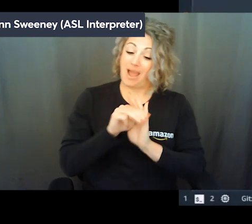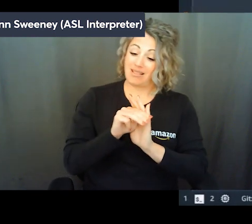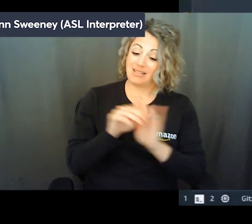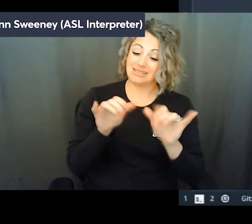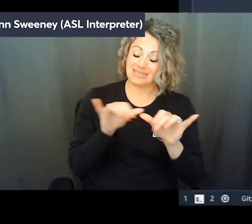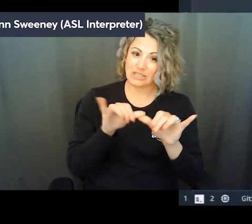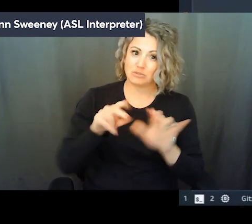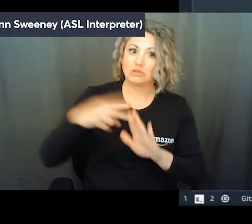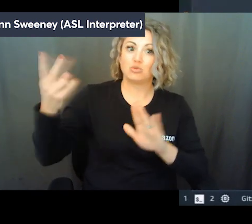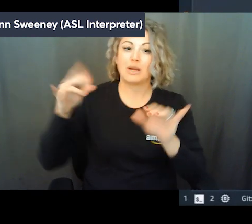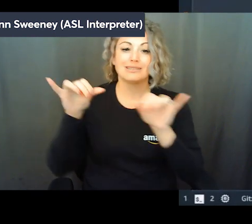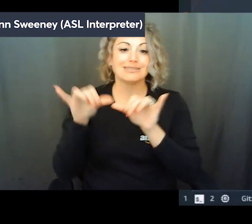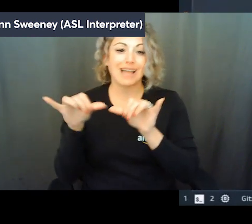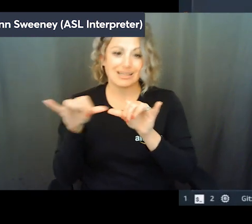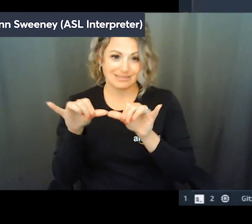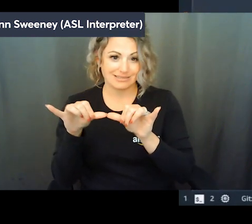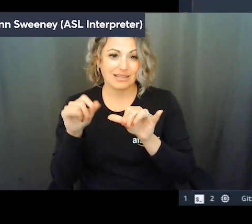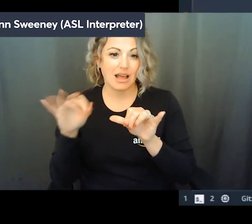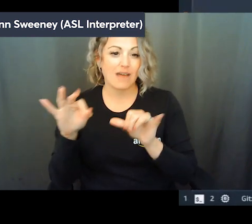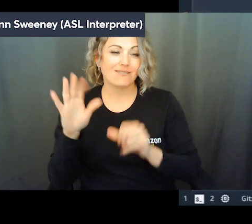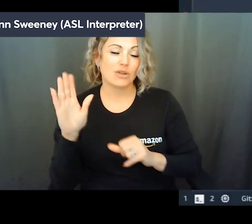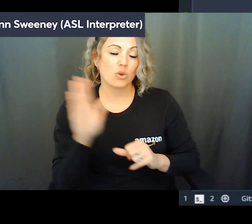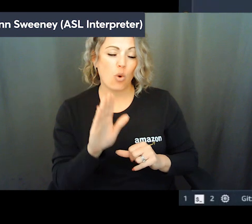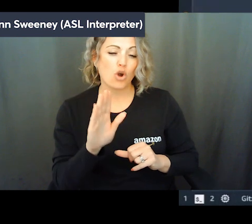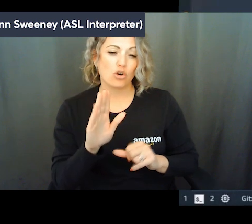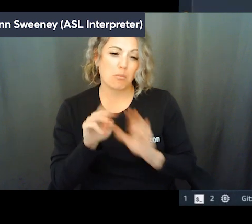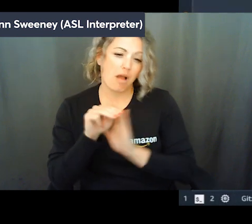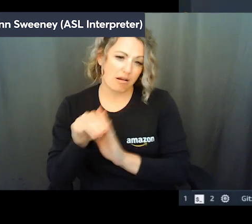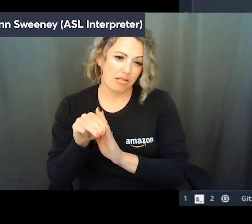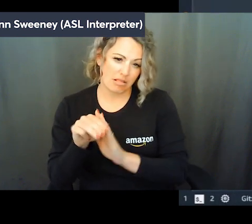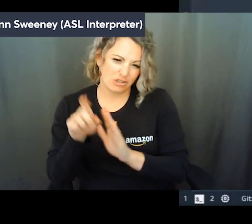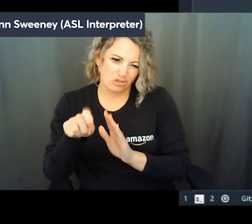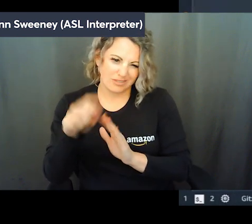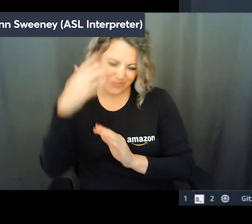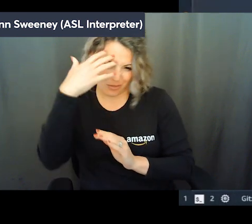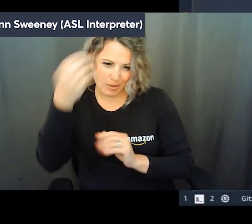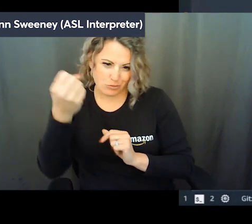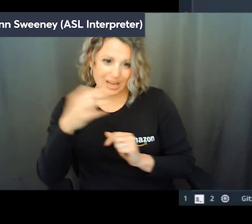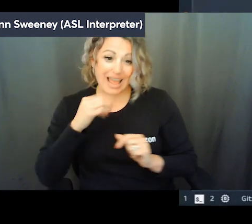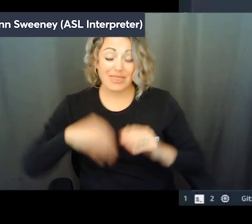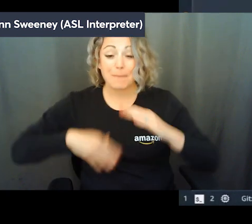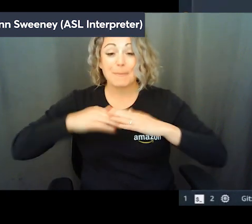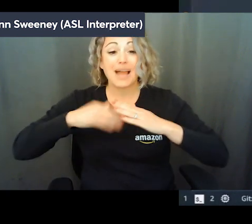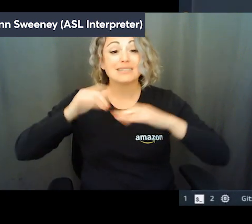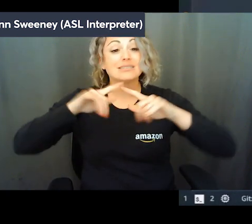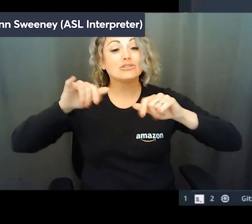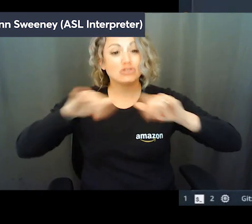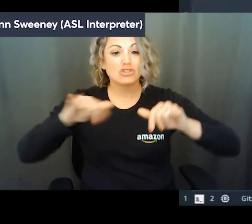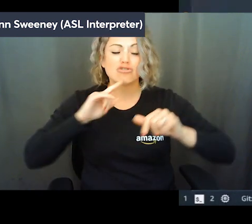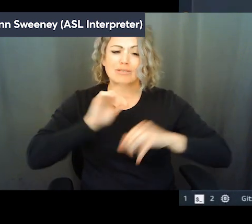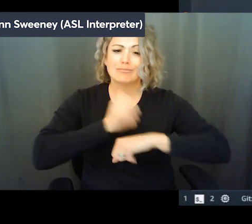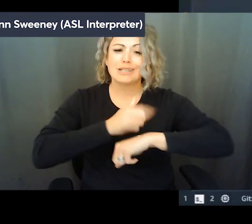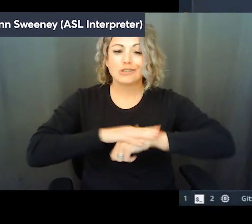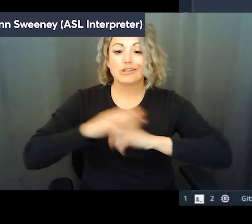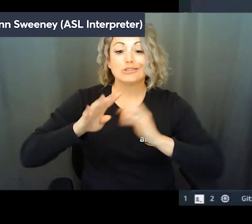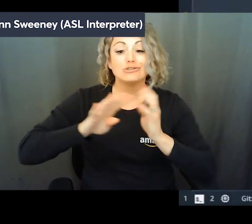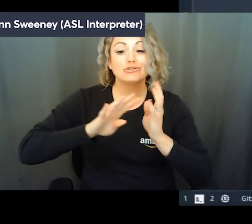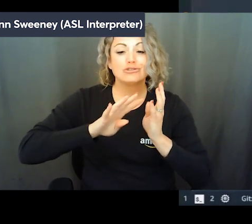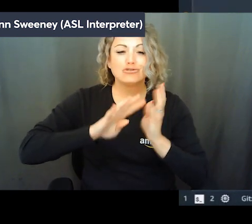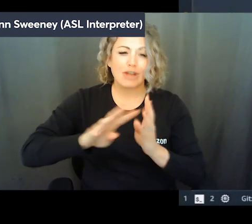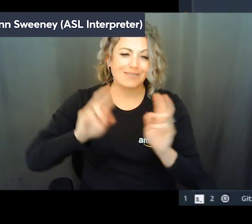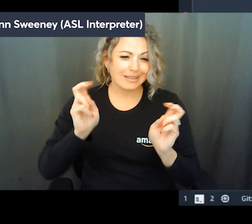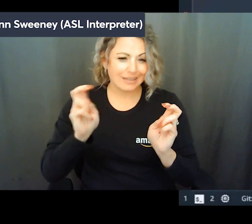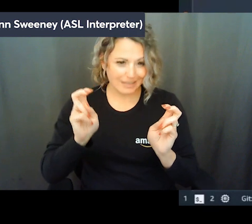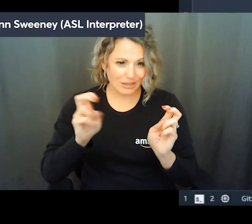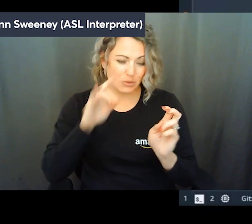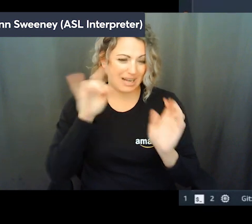least twice the size of your model. And then max concurrency, based off the traffic pattern that you're expecting, you can